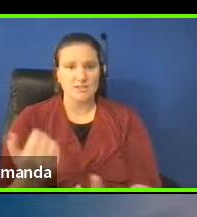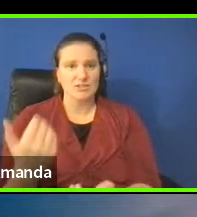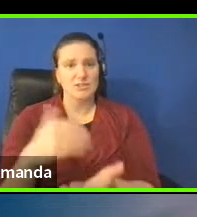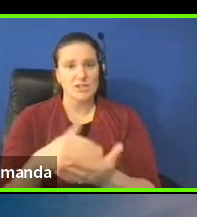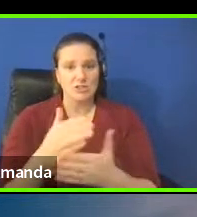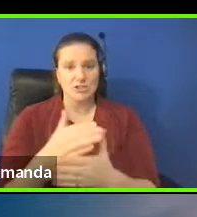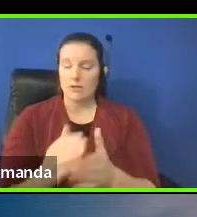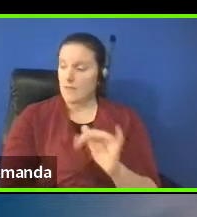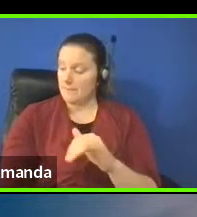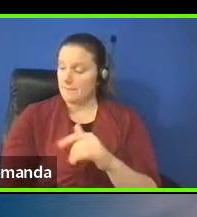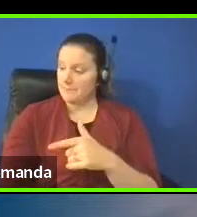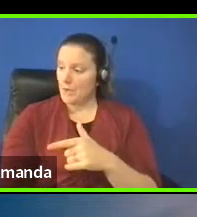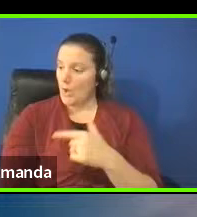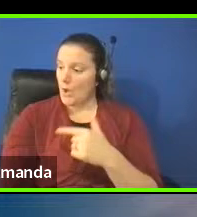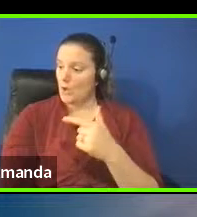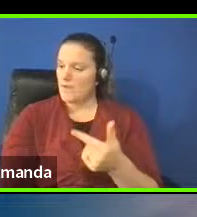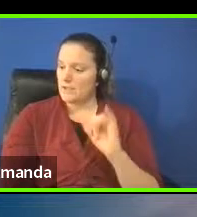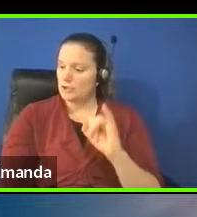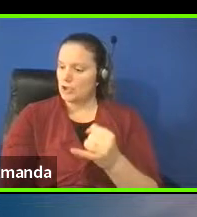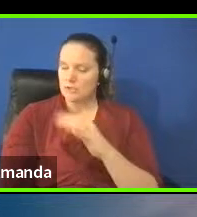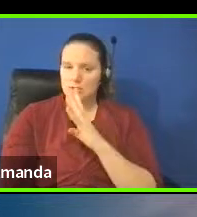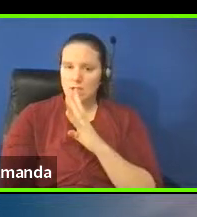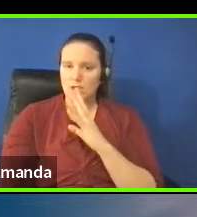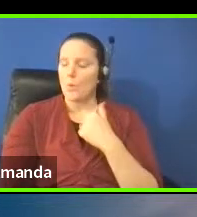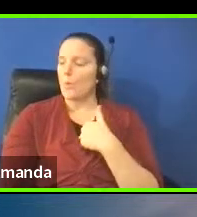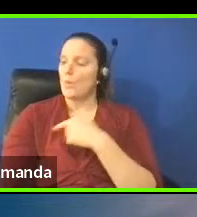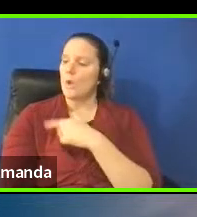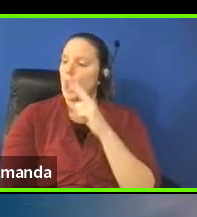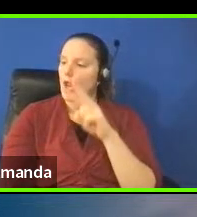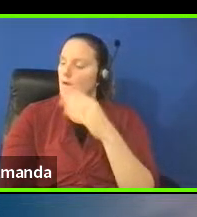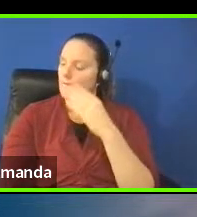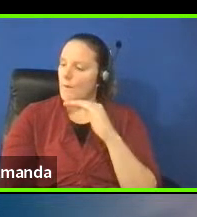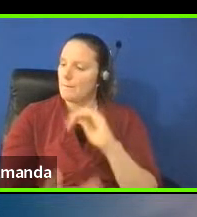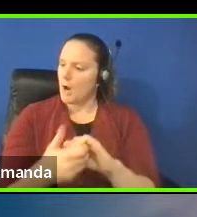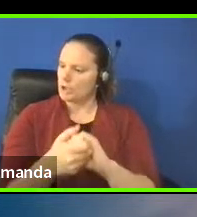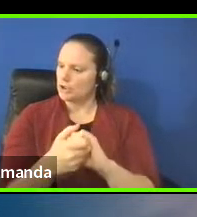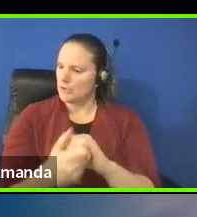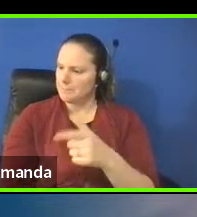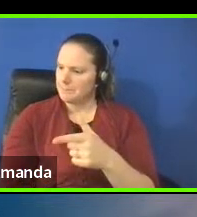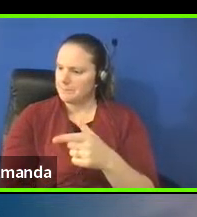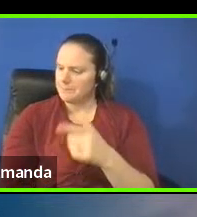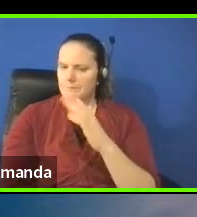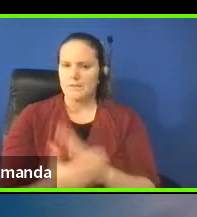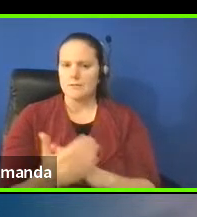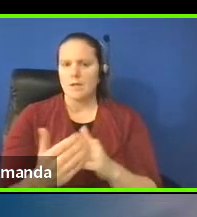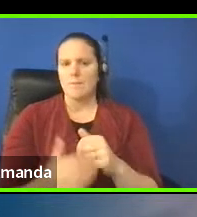We're definitely looking for partnerships. Some of the other